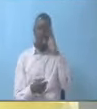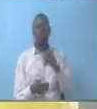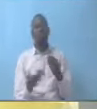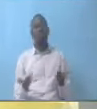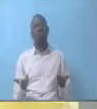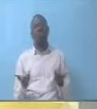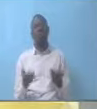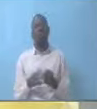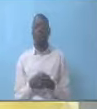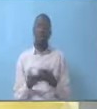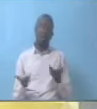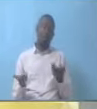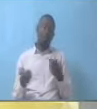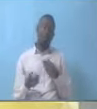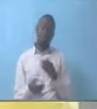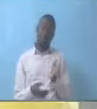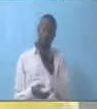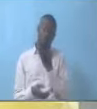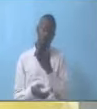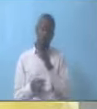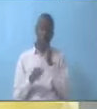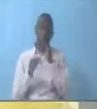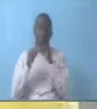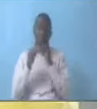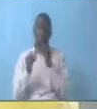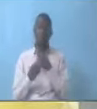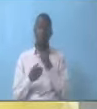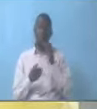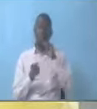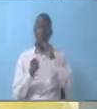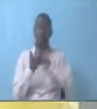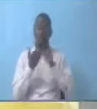And I said, do talk to the Secretary General.